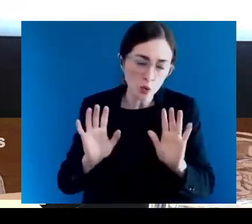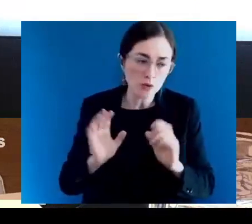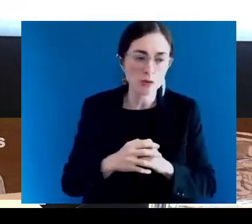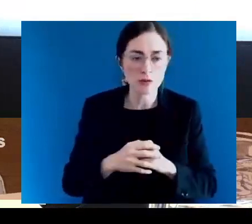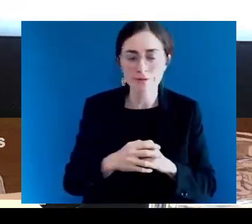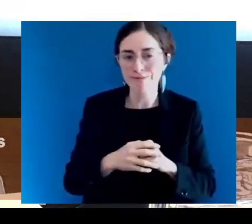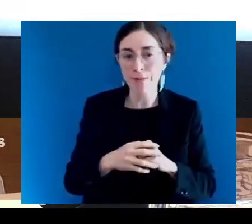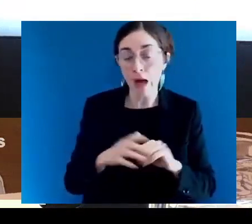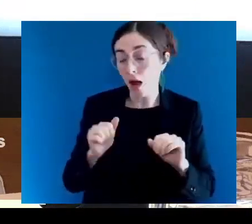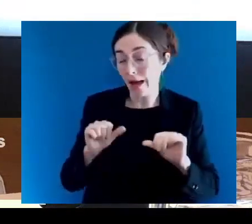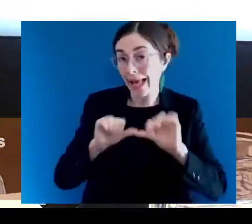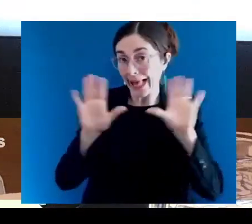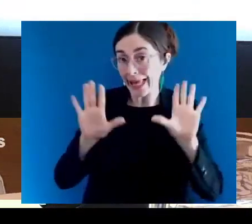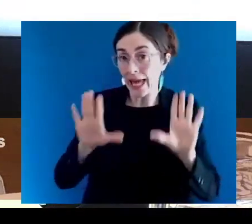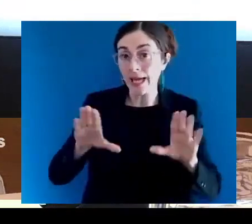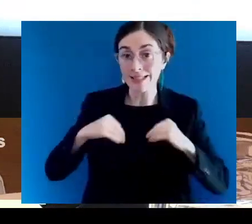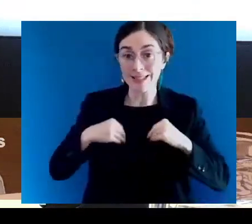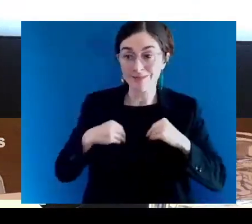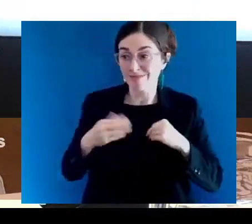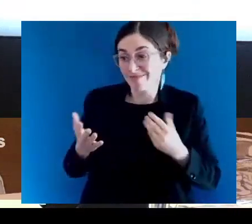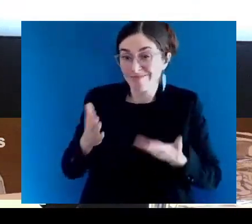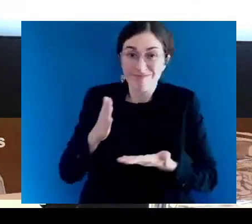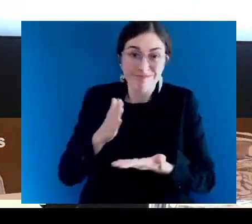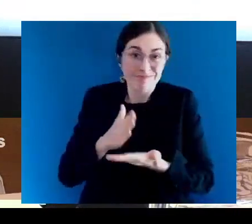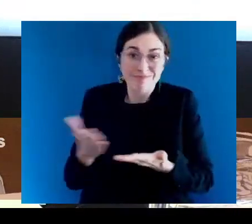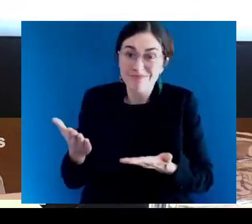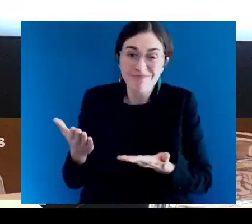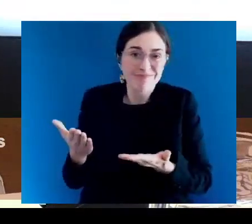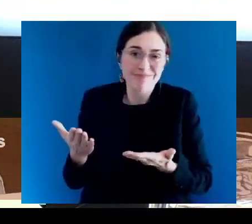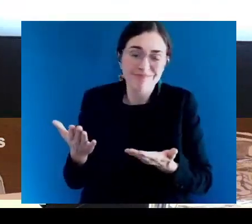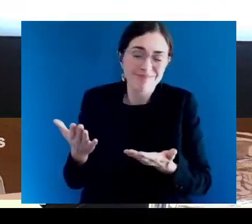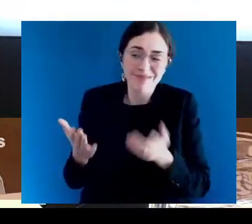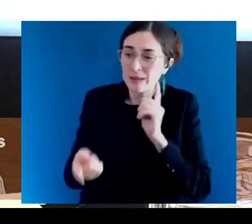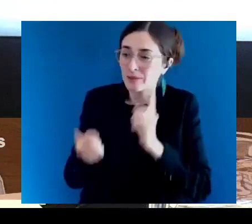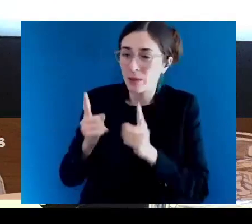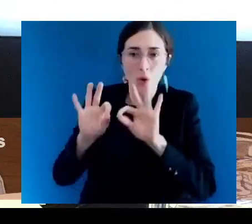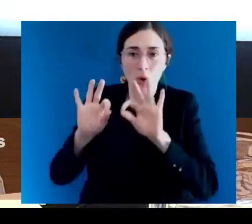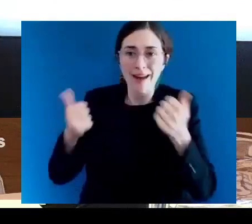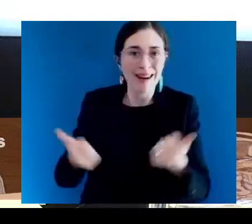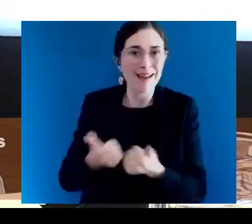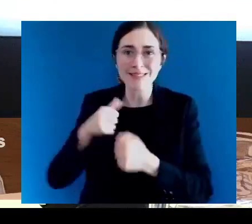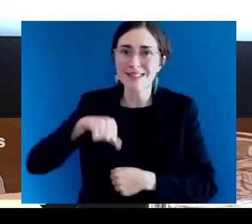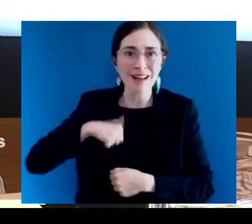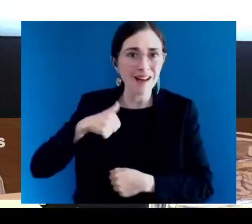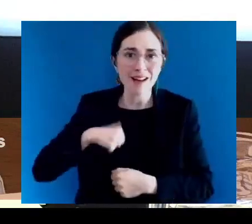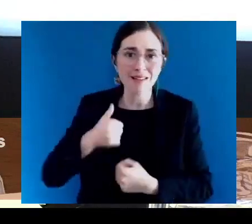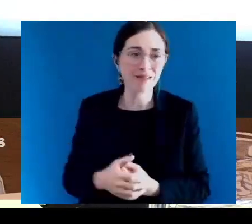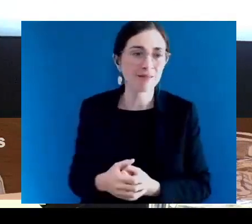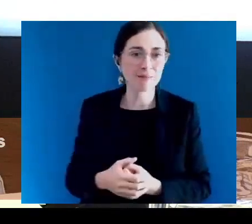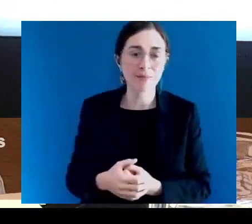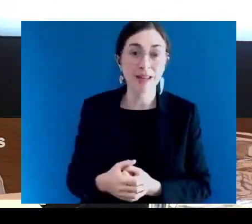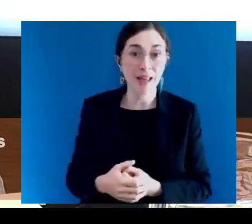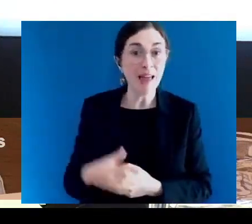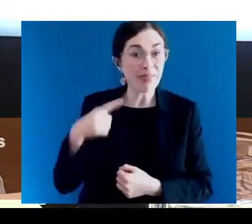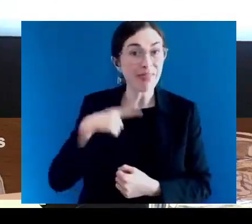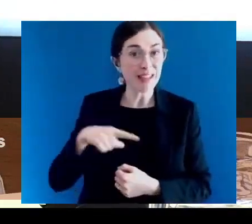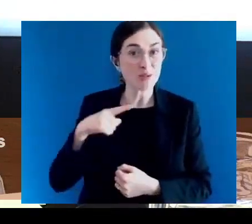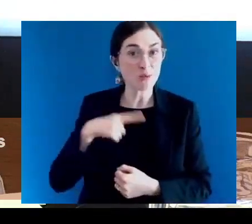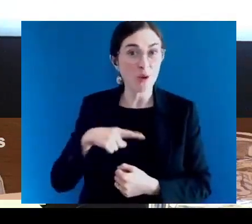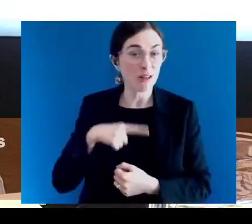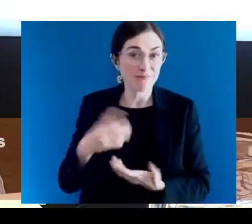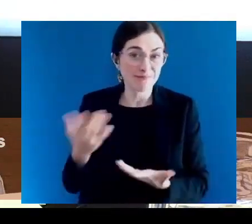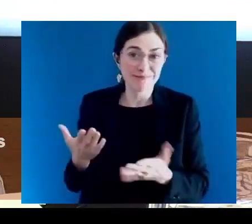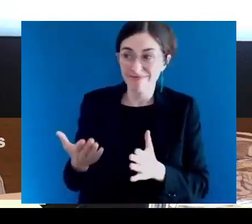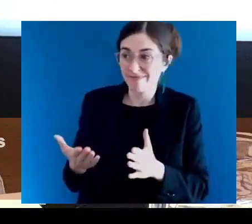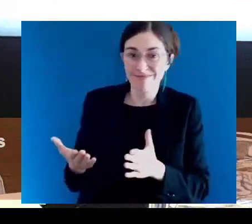Except it's a reality at some points in time. That's why it's always incumbent on people such as myself as ministers